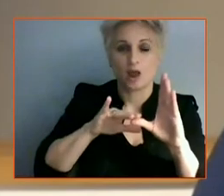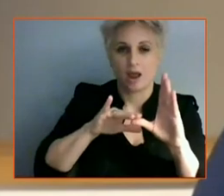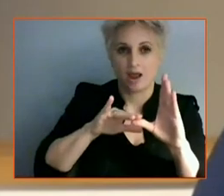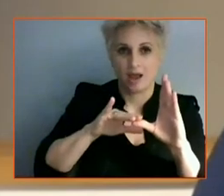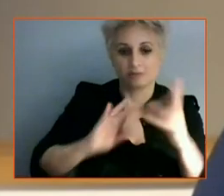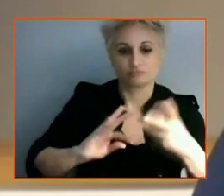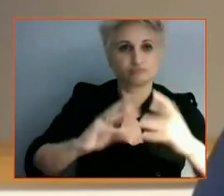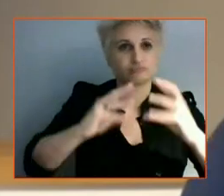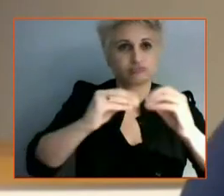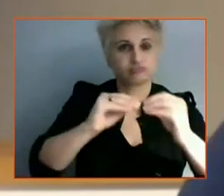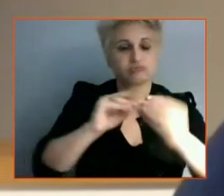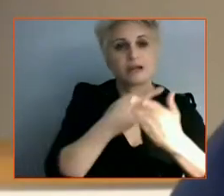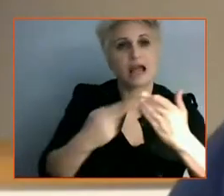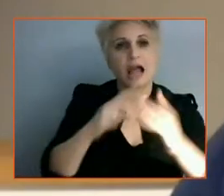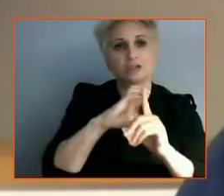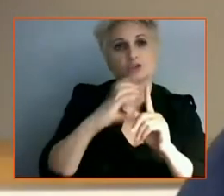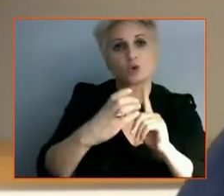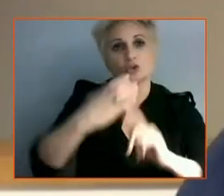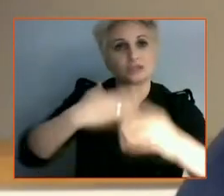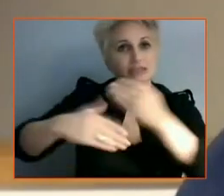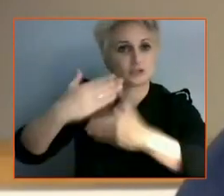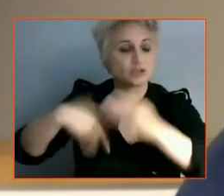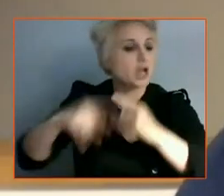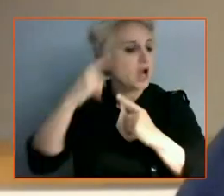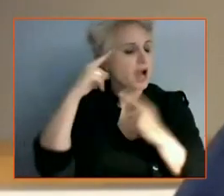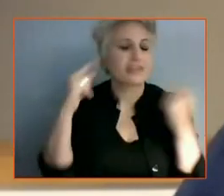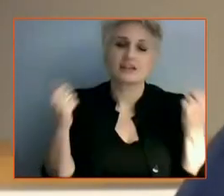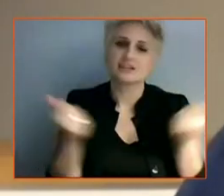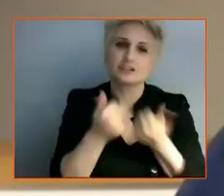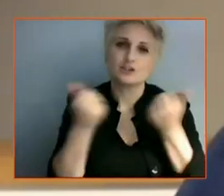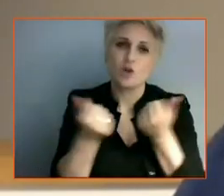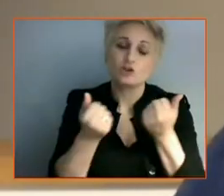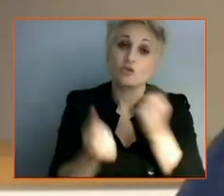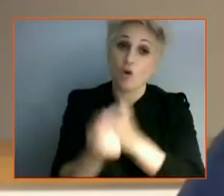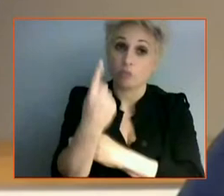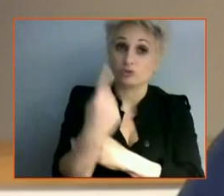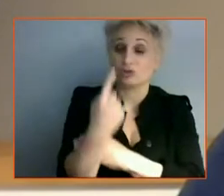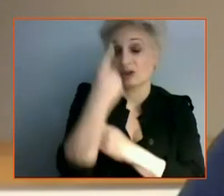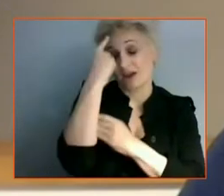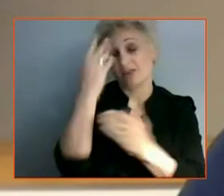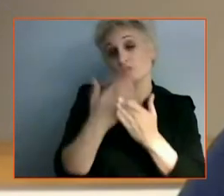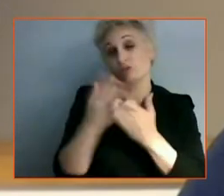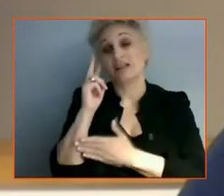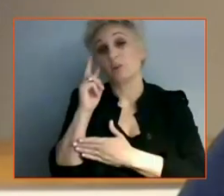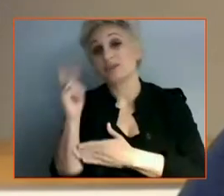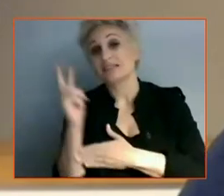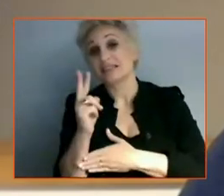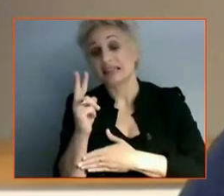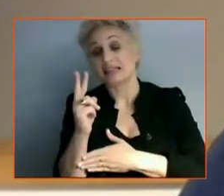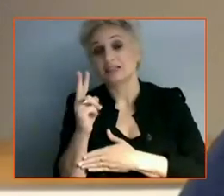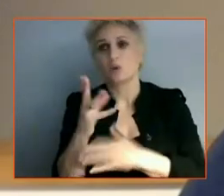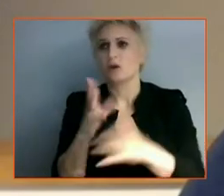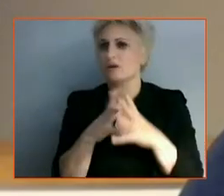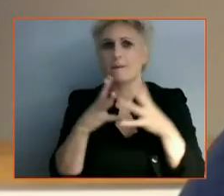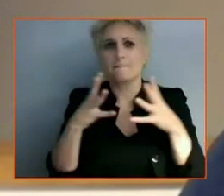have. So look, I think there's a lot of opportunity, and I think that we've got to see this as a huge contributor to